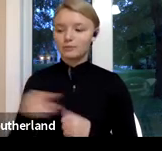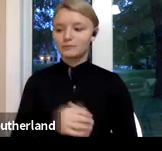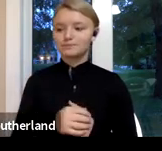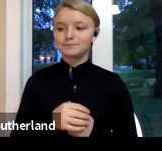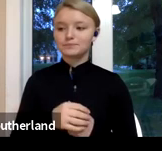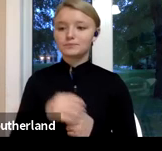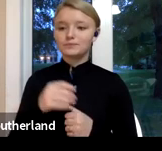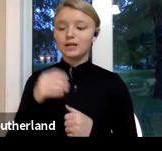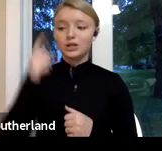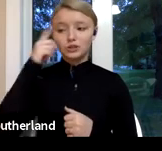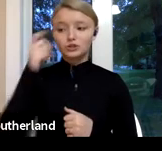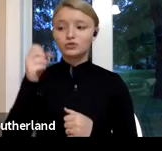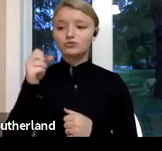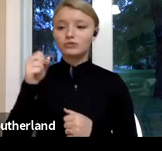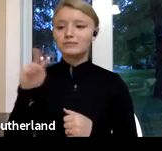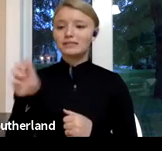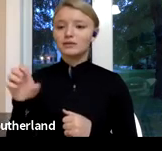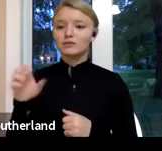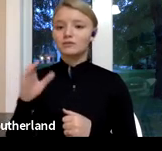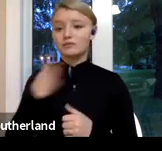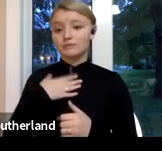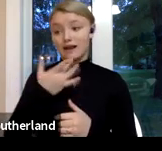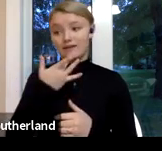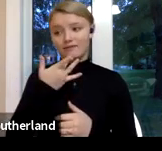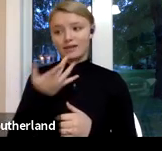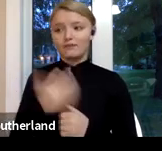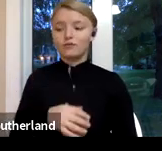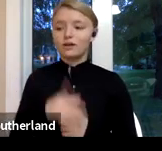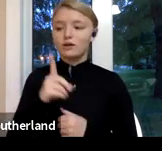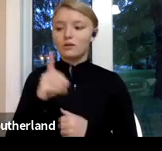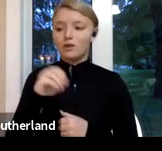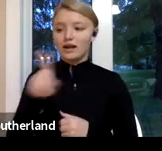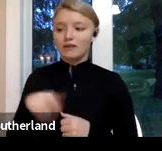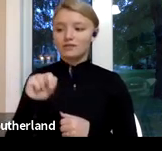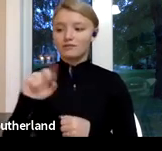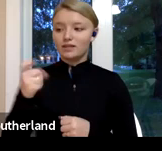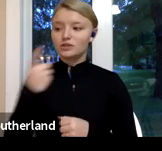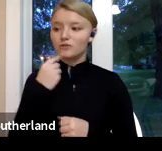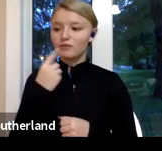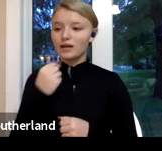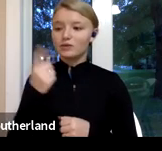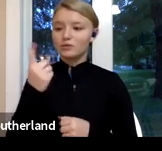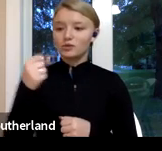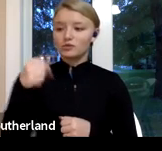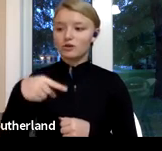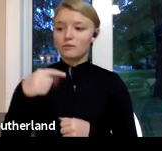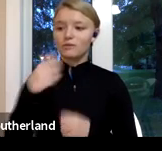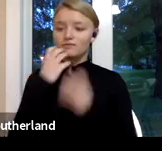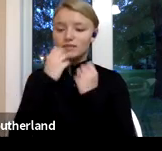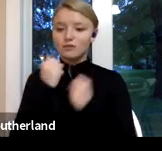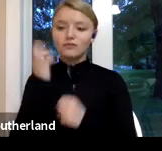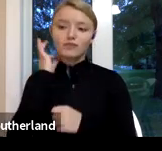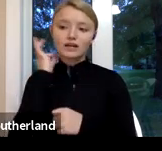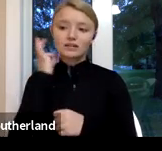Dreamsicle is my all-time favorite. 1 ounce of Ningxia Red, 1 drop sacred